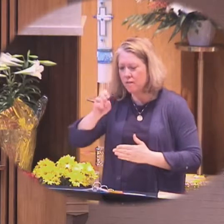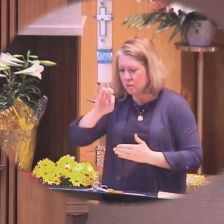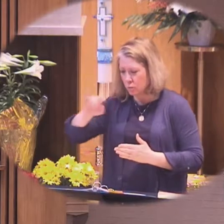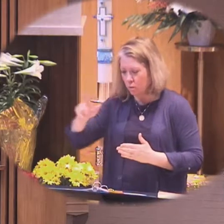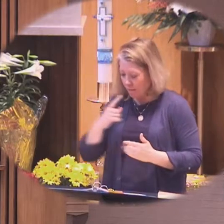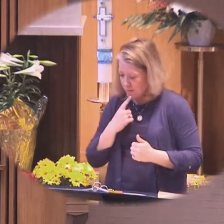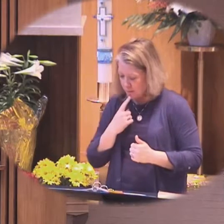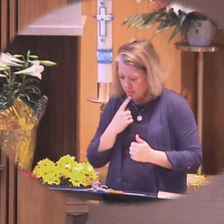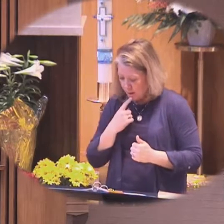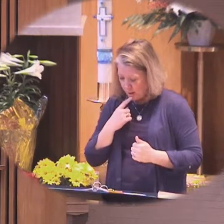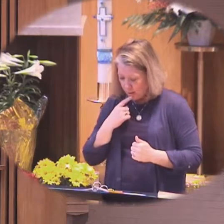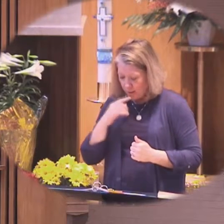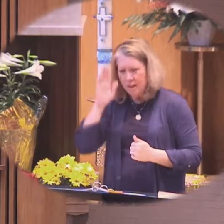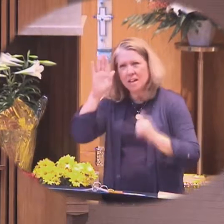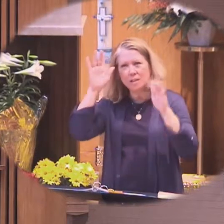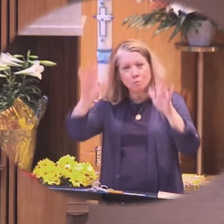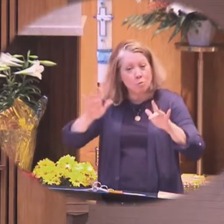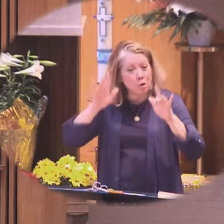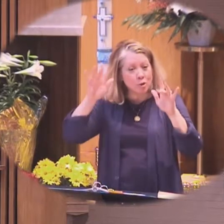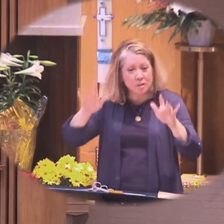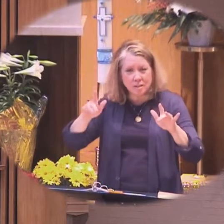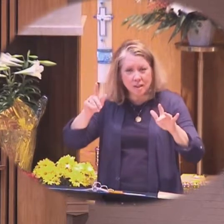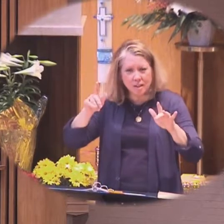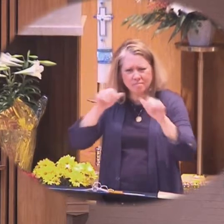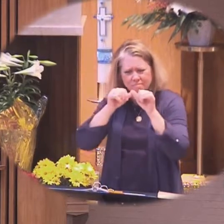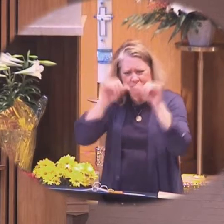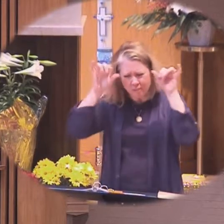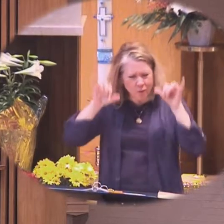say, his mercy endures